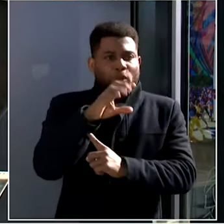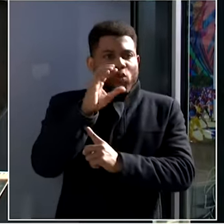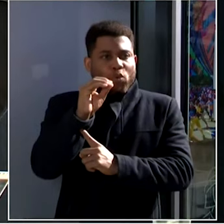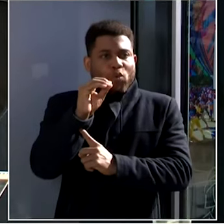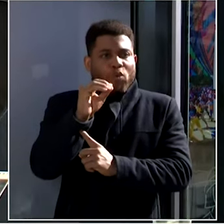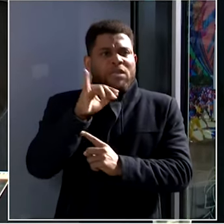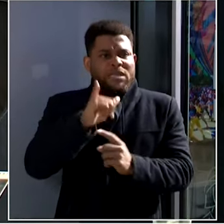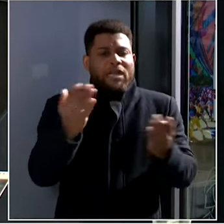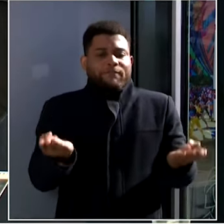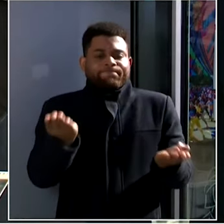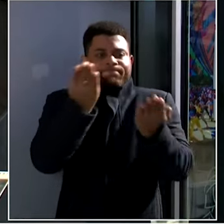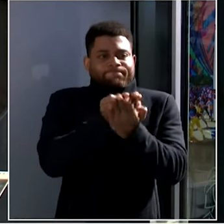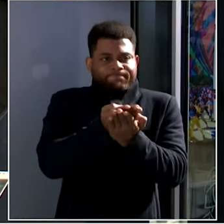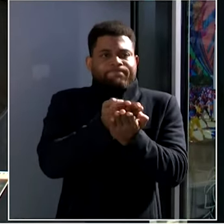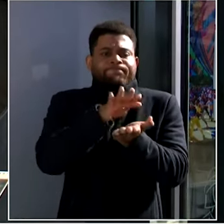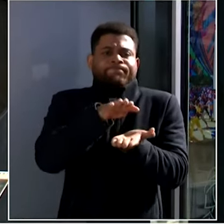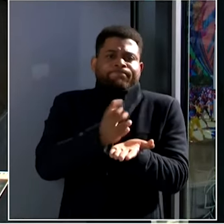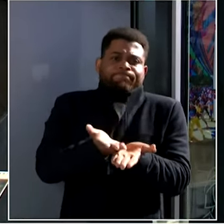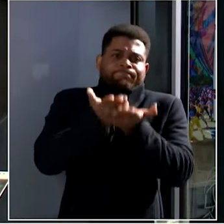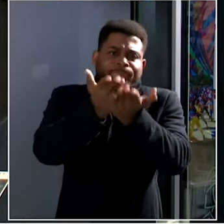believe firmly that we have to deal